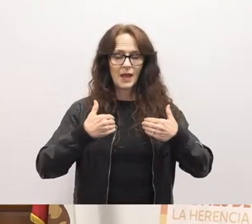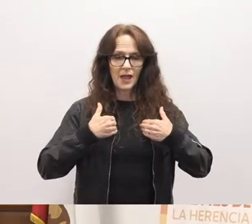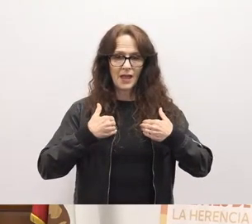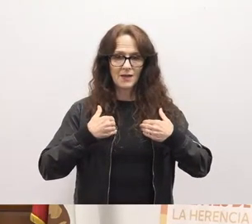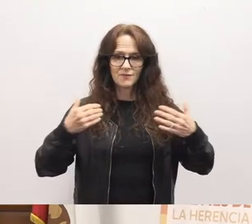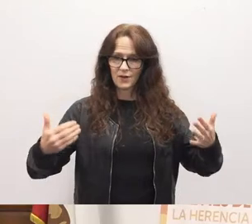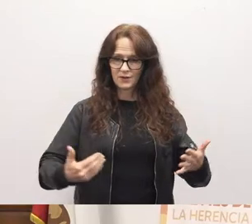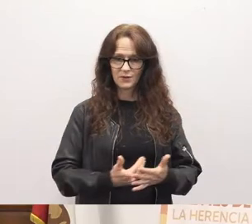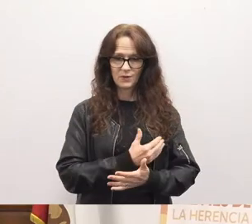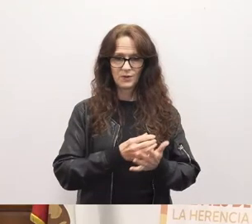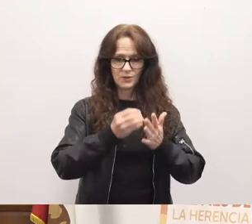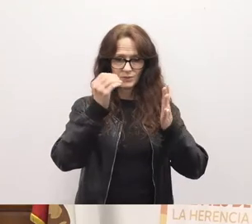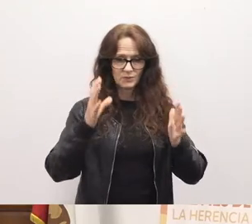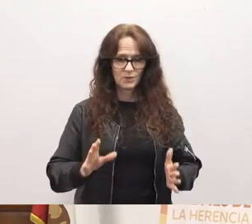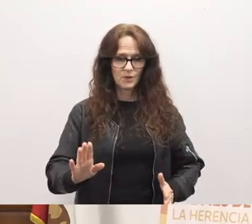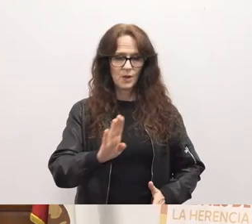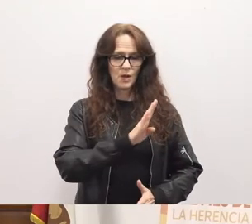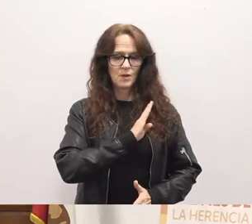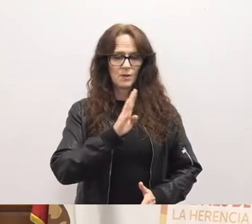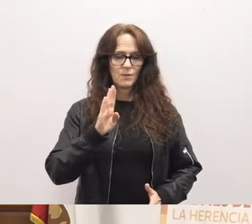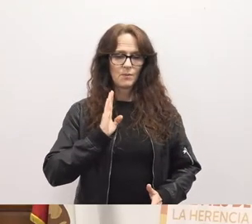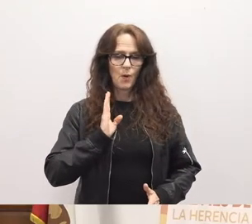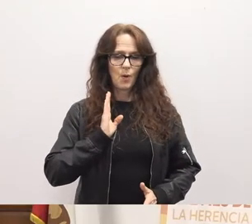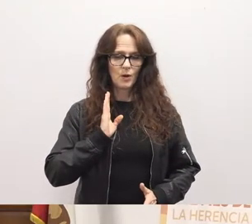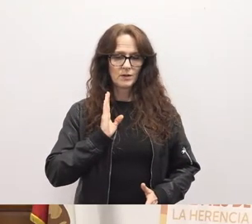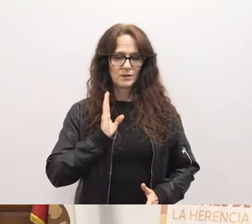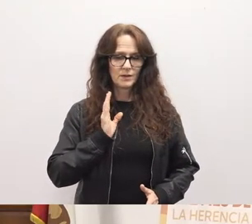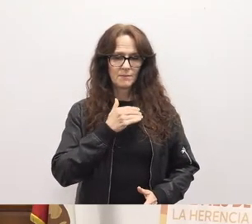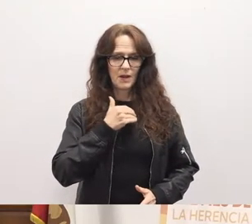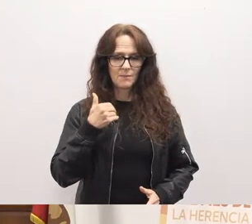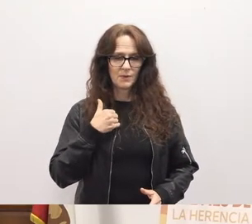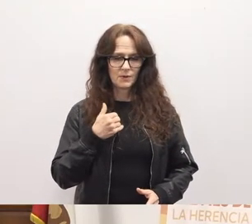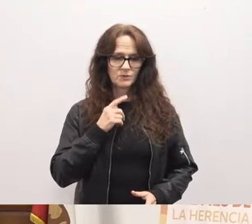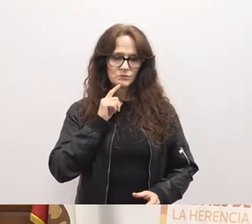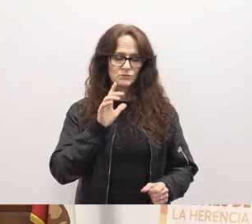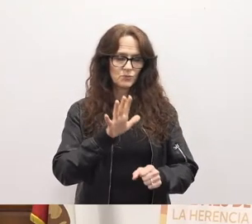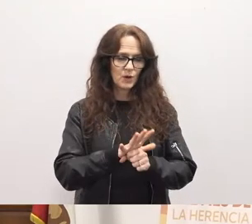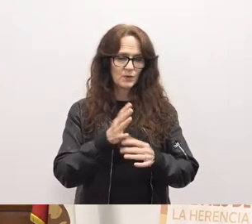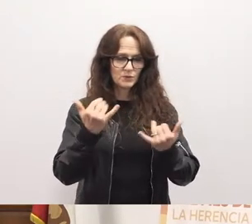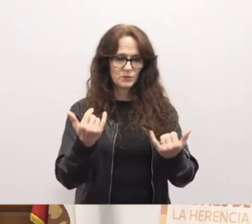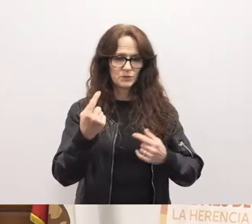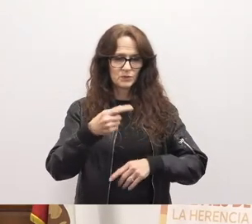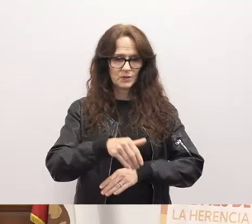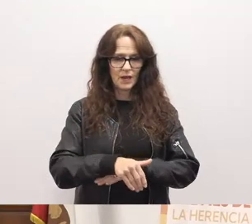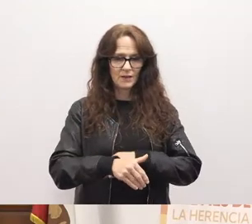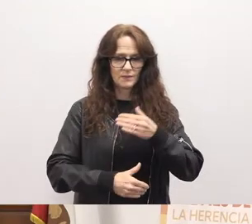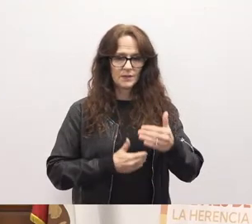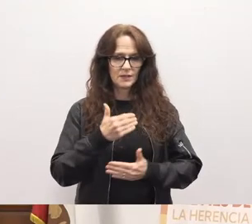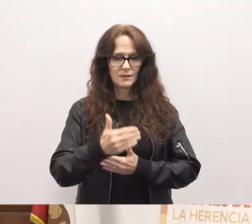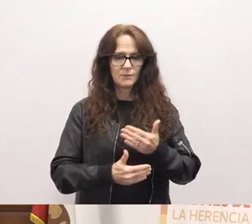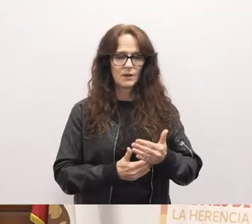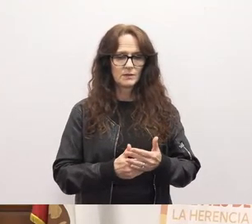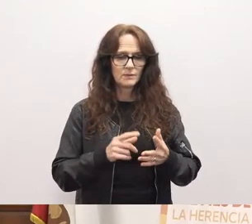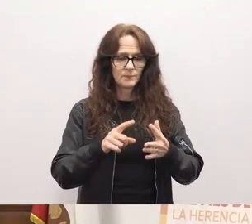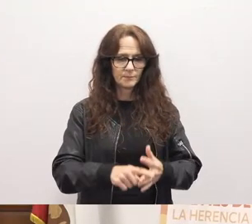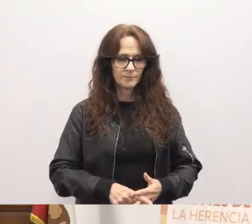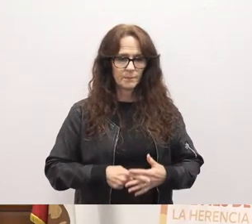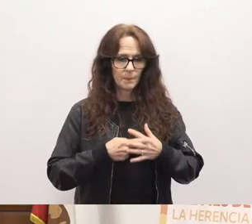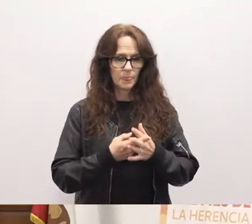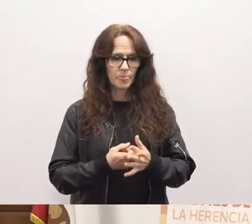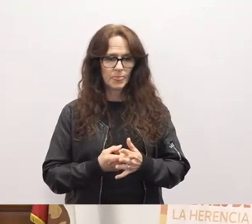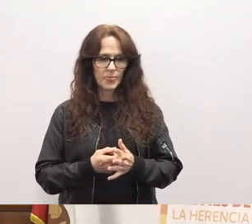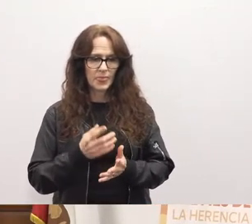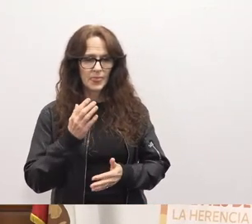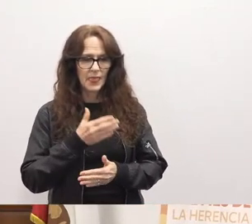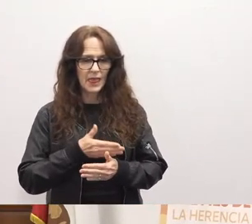a new student board member to swear in tonight. And this process started at